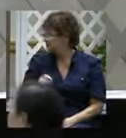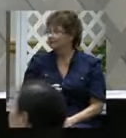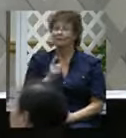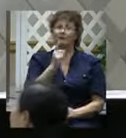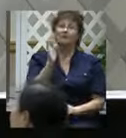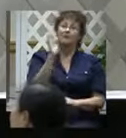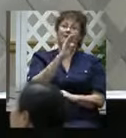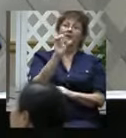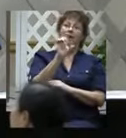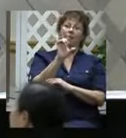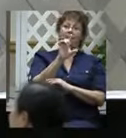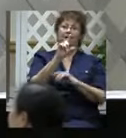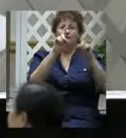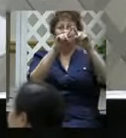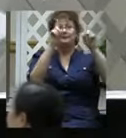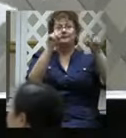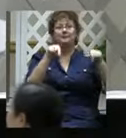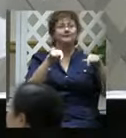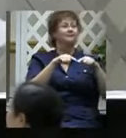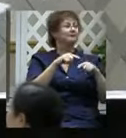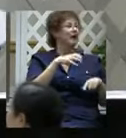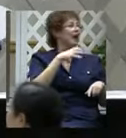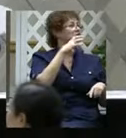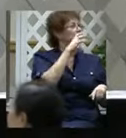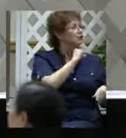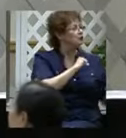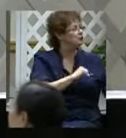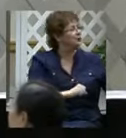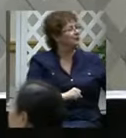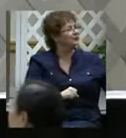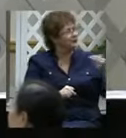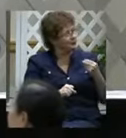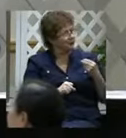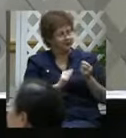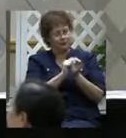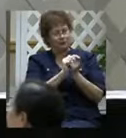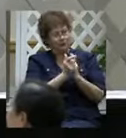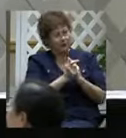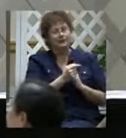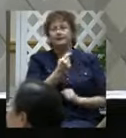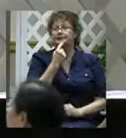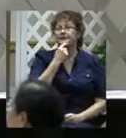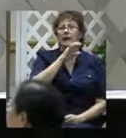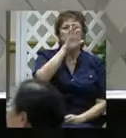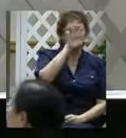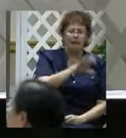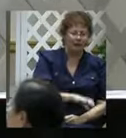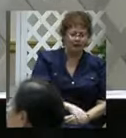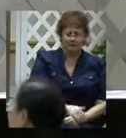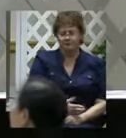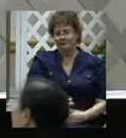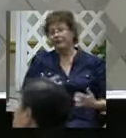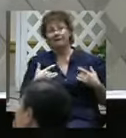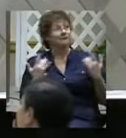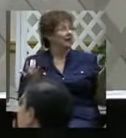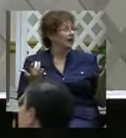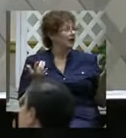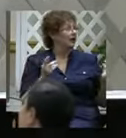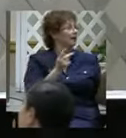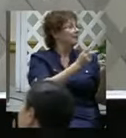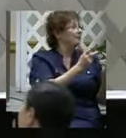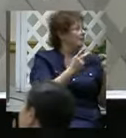the left is a document, let's assume, that came to us for a translation, and it says what it says. So there's an event coming up, it has a location, it